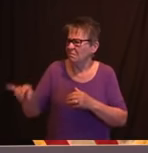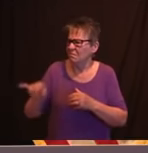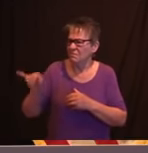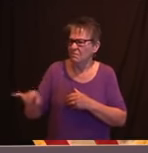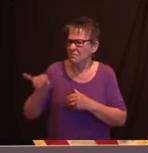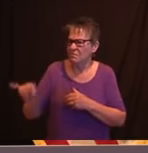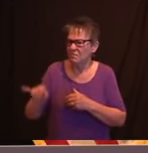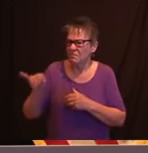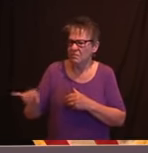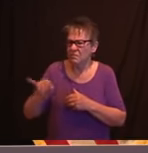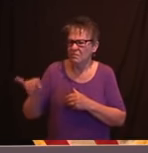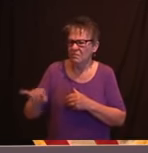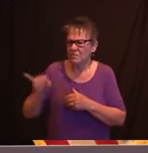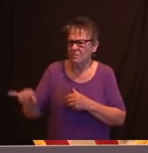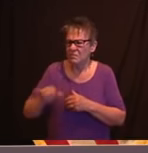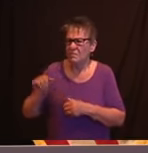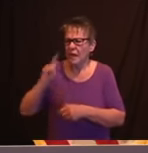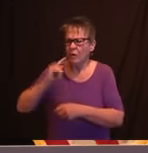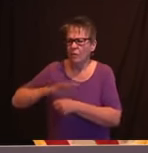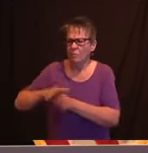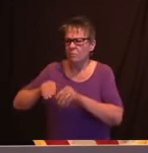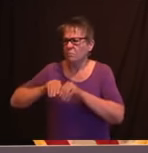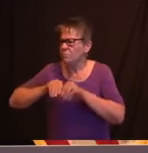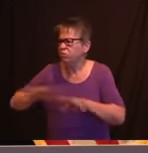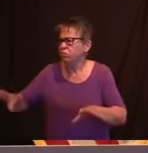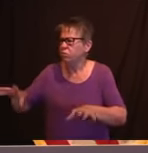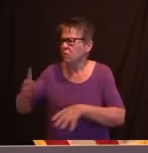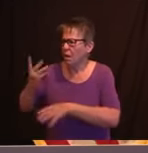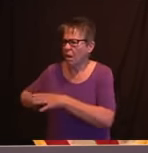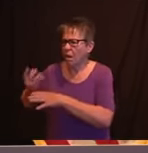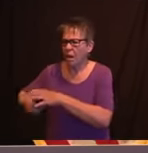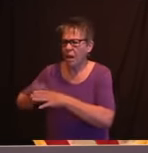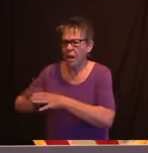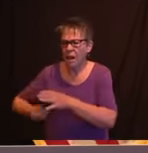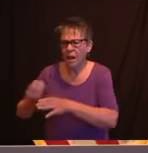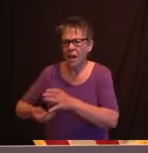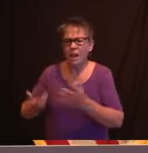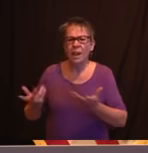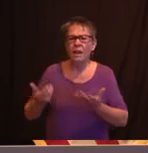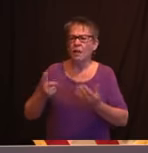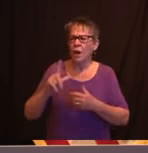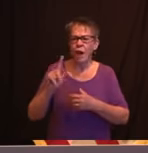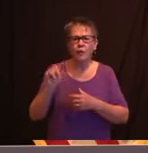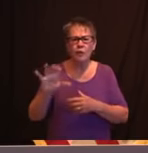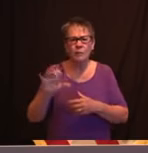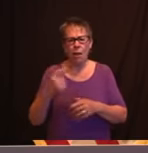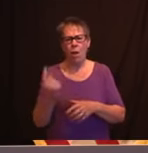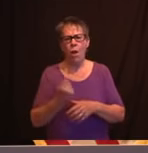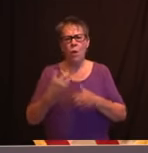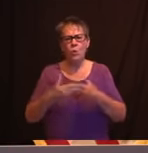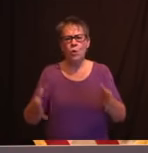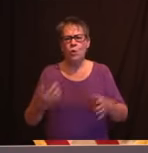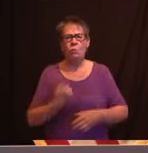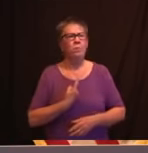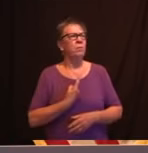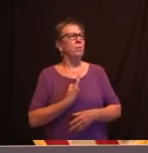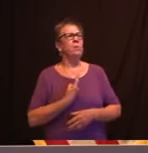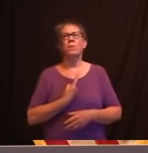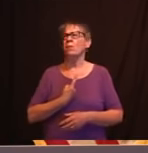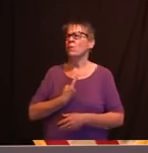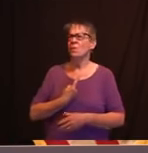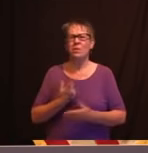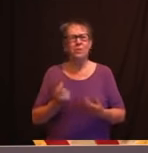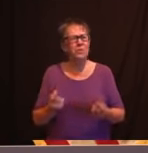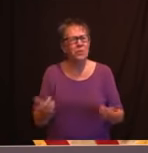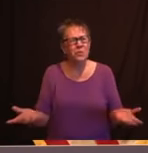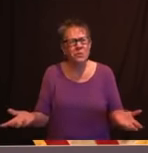think these thousands of protesters should get tested for COVID, and are there enough tests for them? And the last one is a reader question. When do you expect to